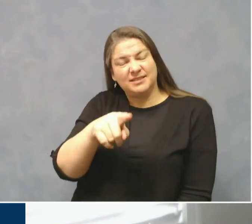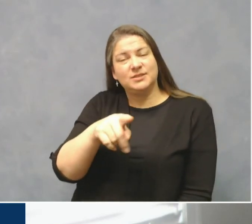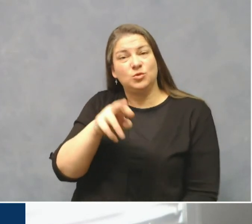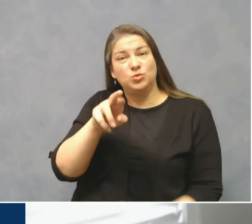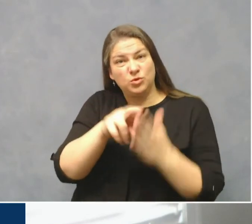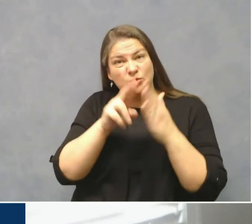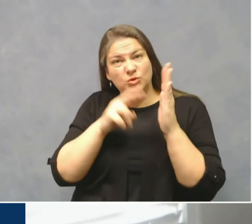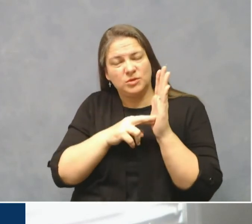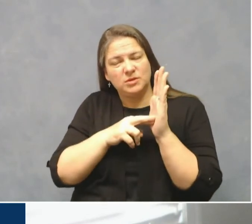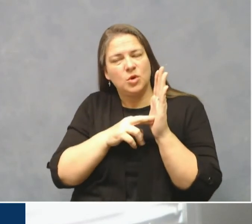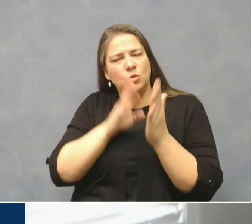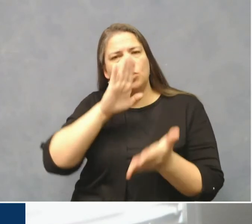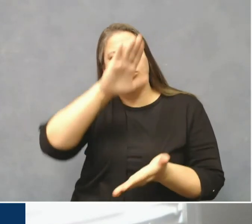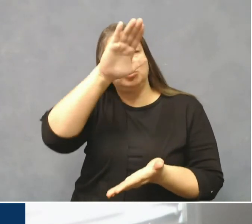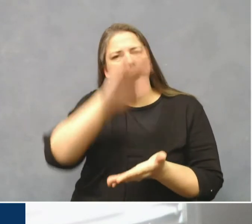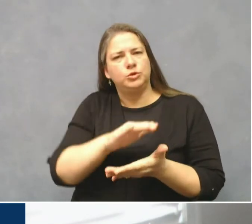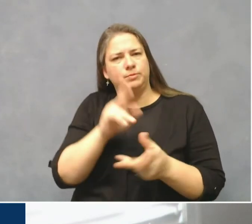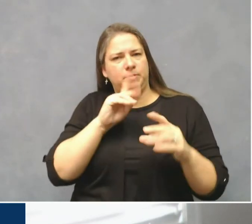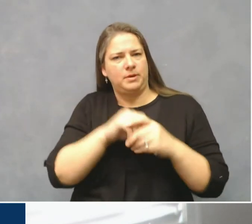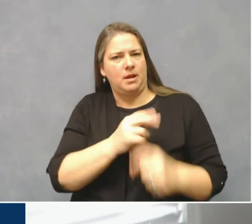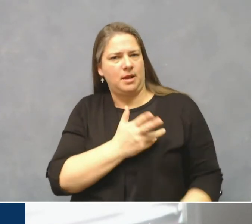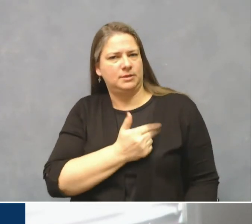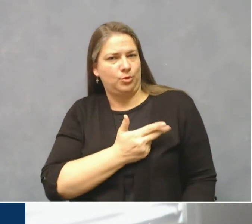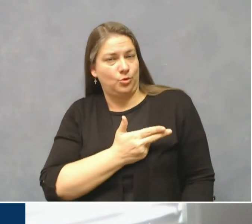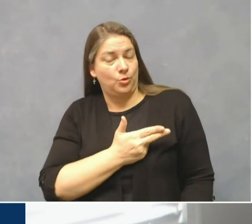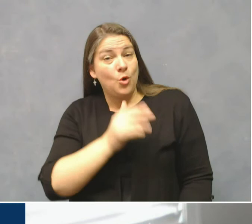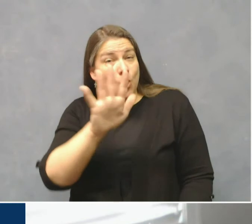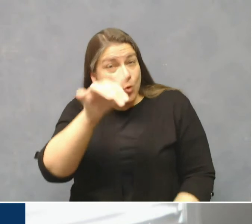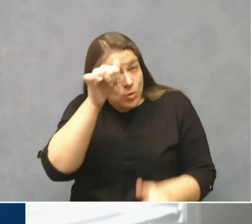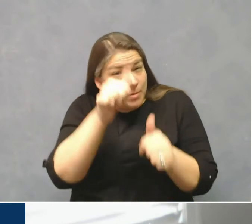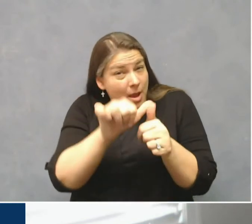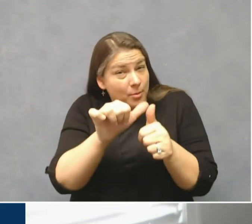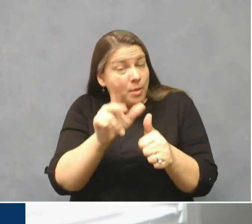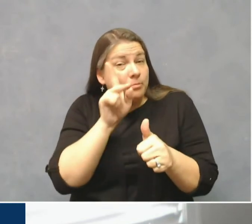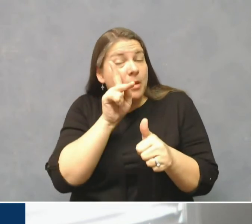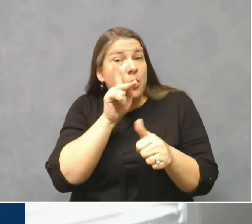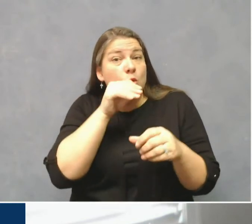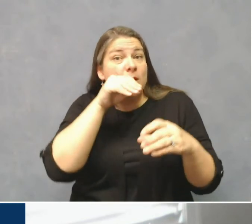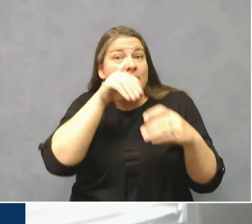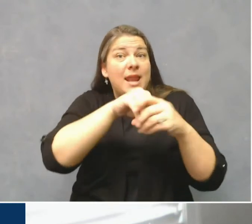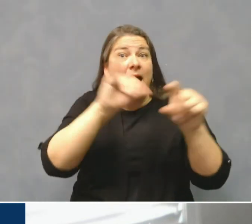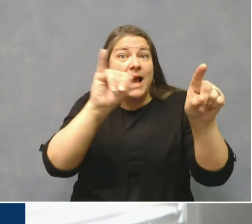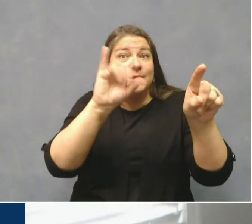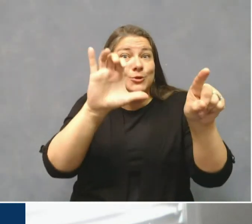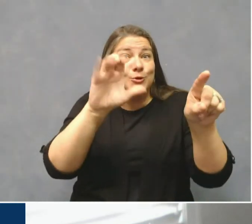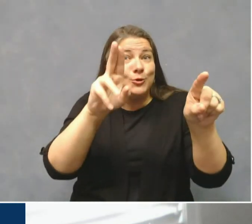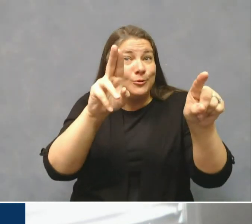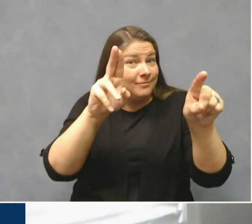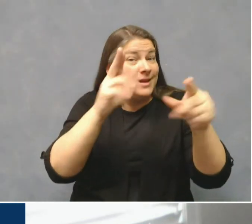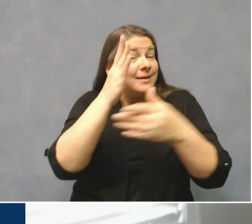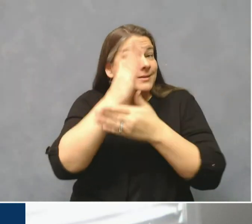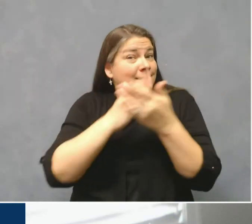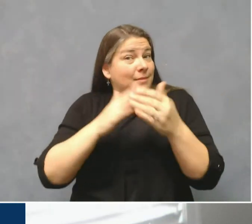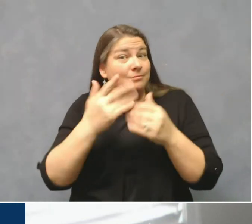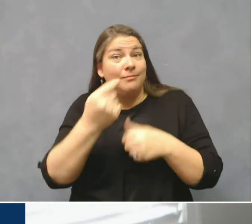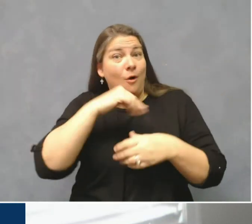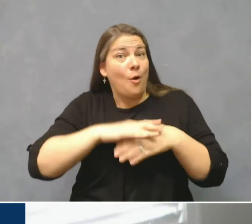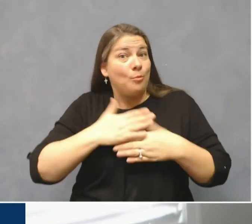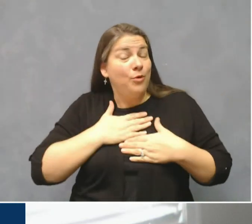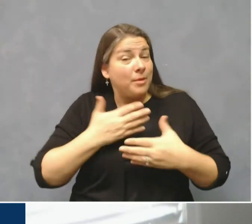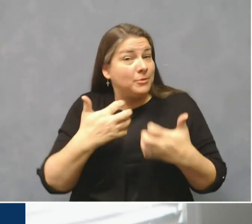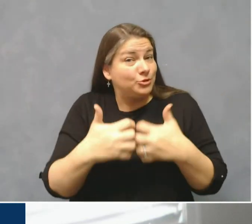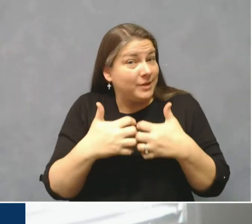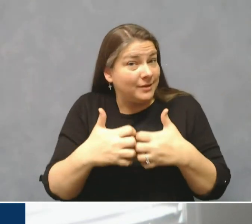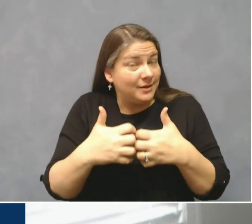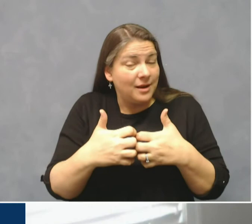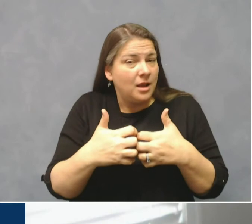hospitals. And remember, some of those people go in the ICU, and some of those people are on ventilators. That has long-term debilitating